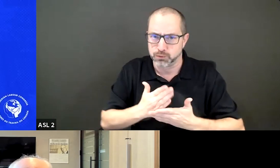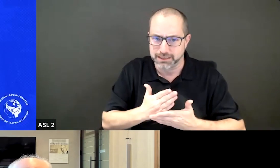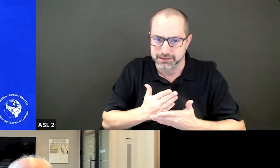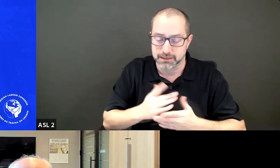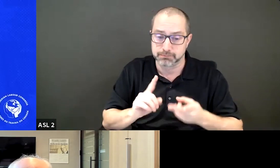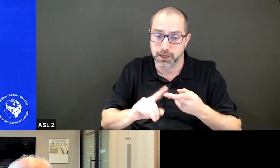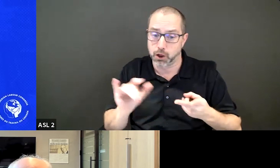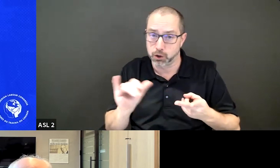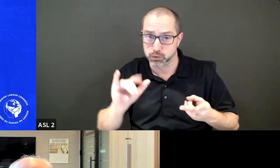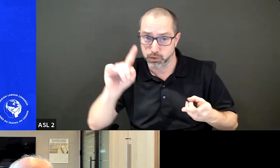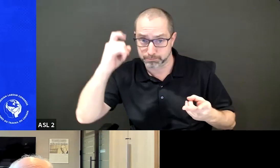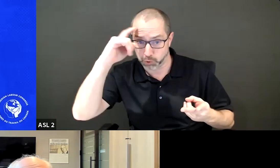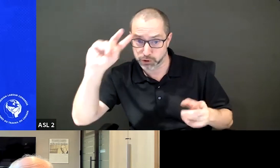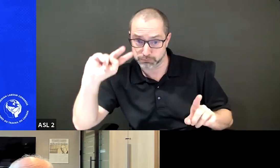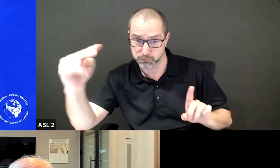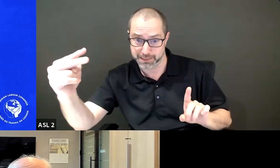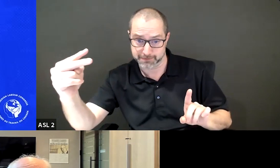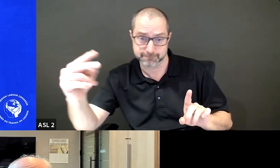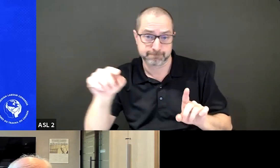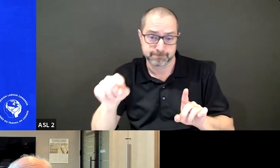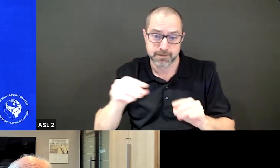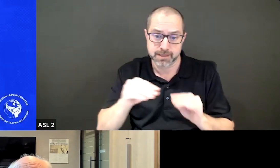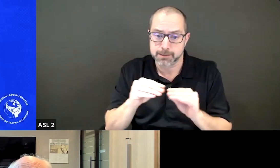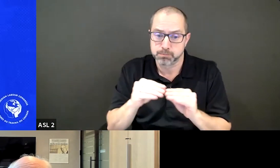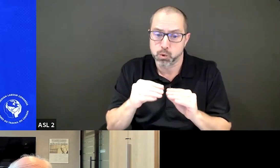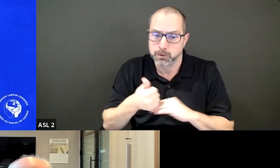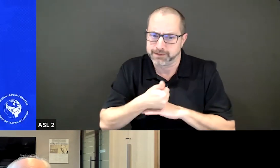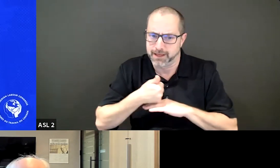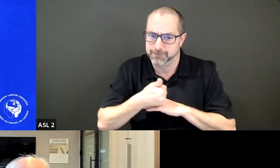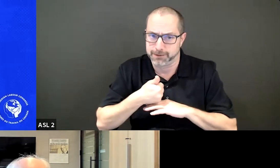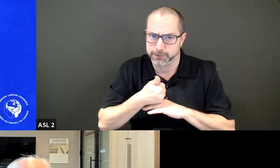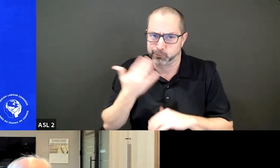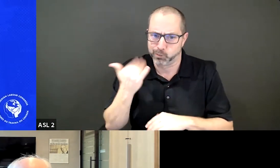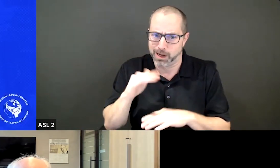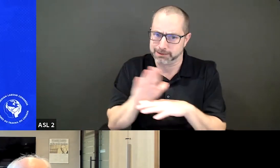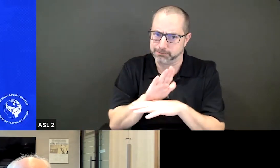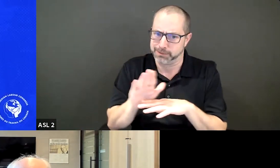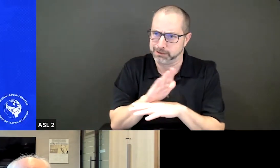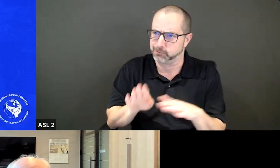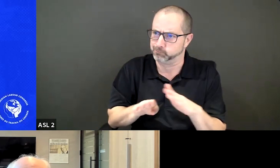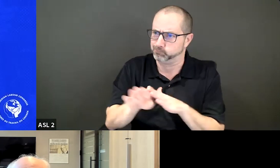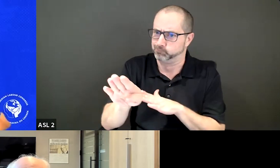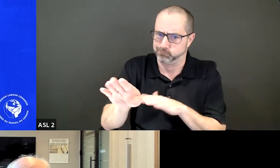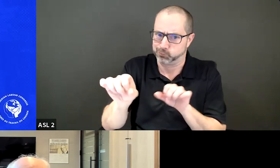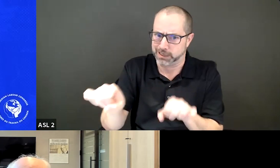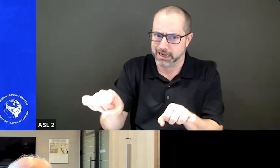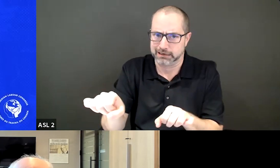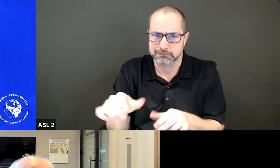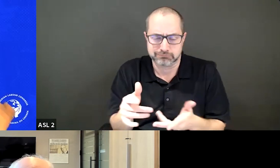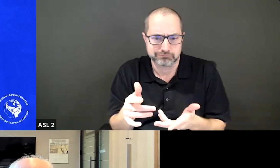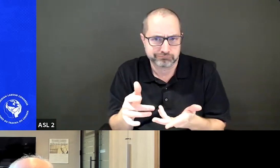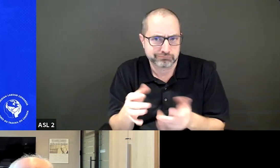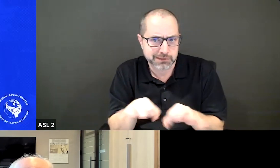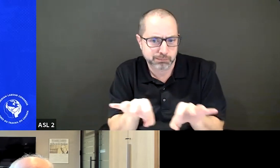an employer's point of view, which is more selfish. And that's, why is there a business case for this? Why is it important that we